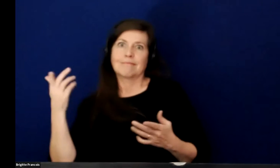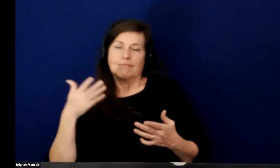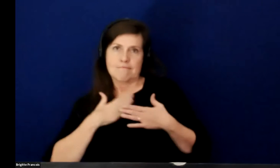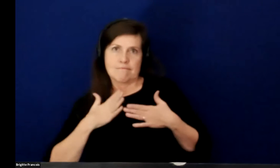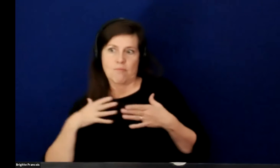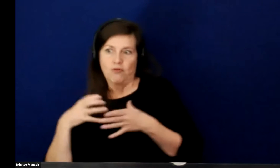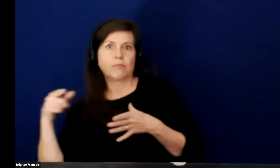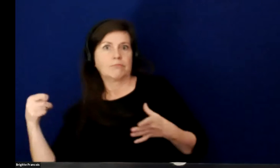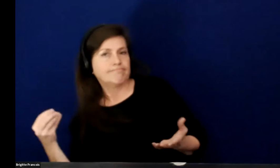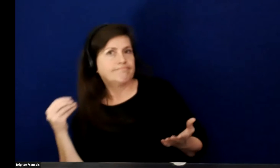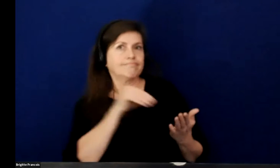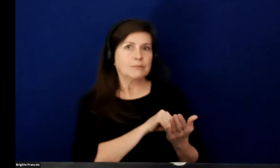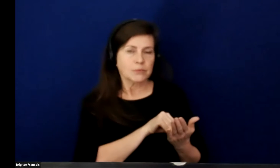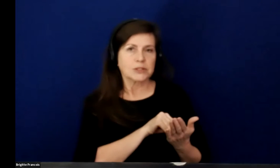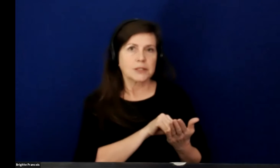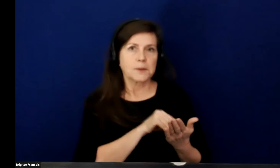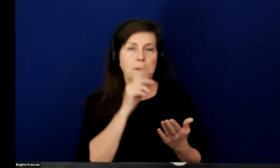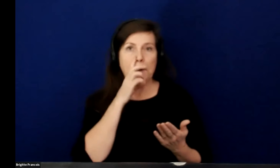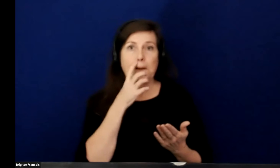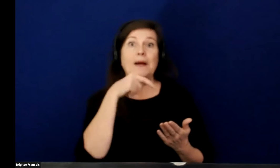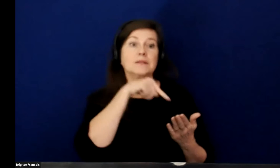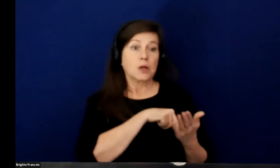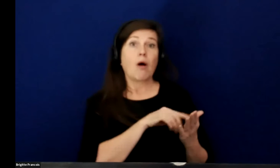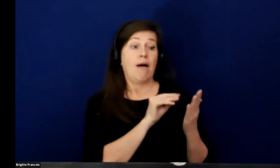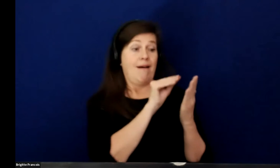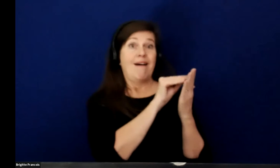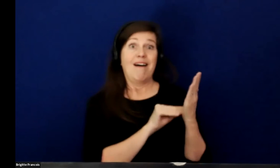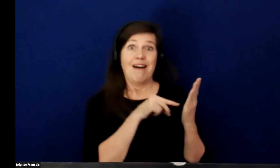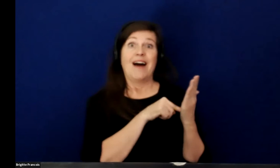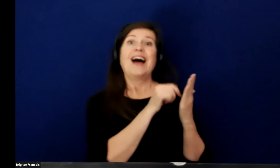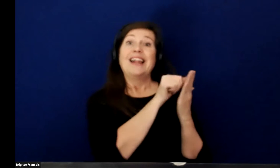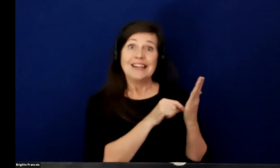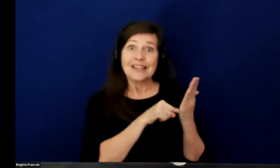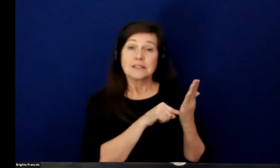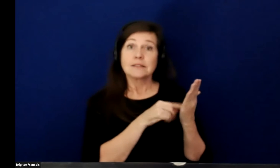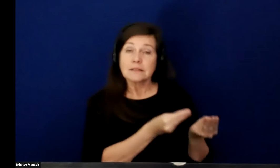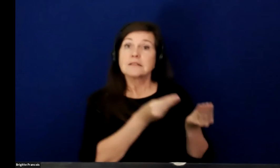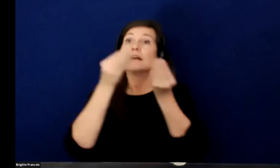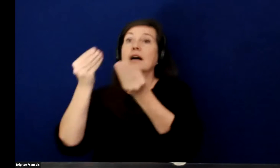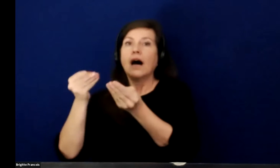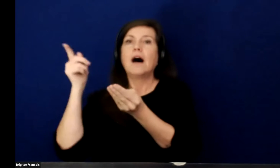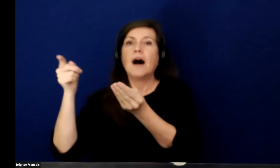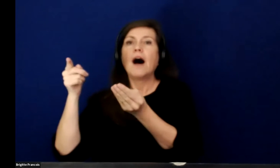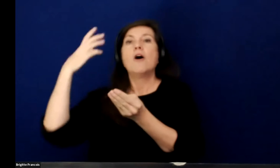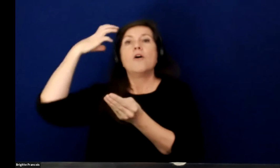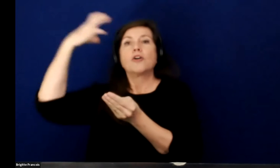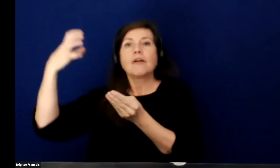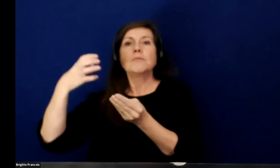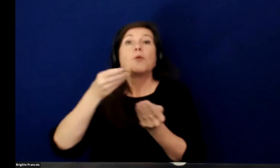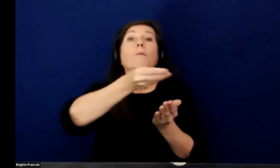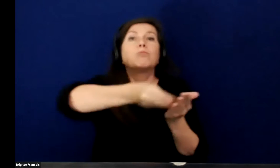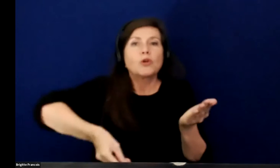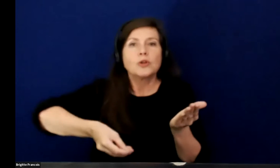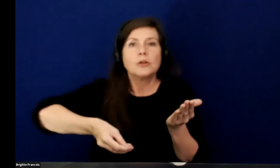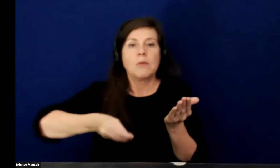made a difference because they actually ended up on the list going out for the procurement. So that is like a good example I just want to